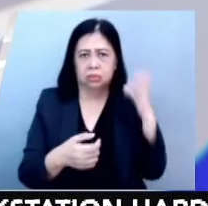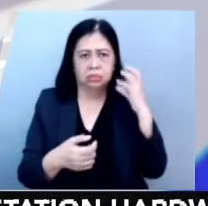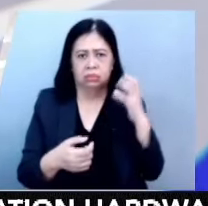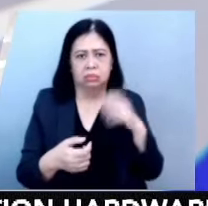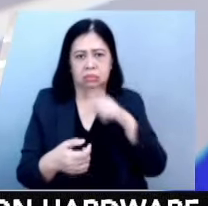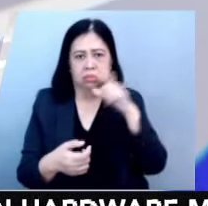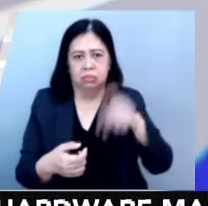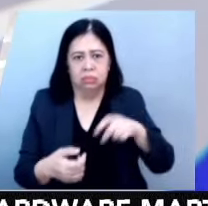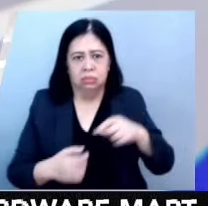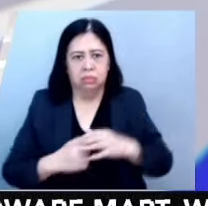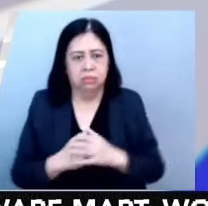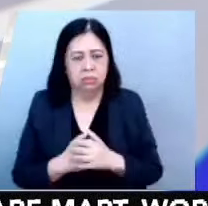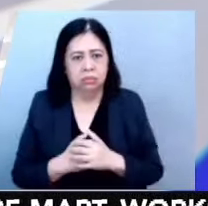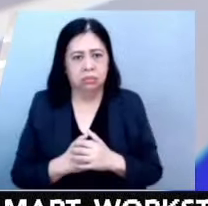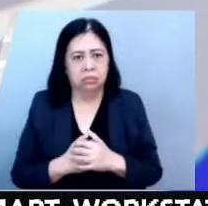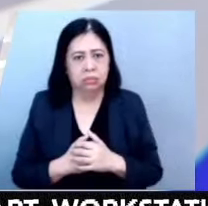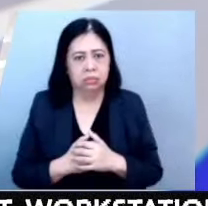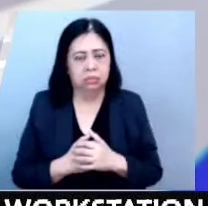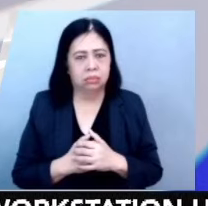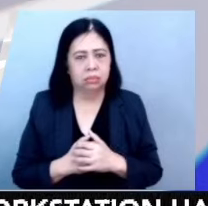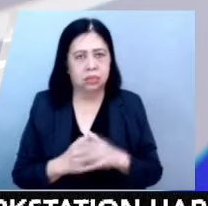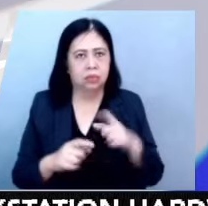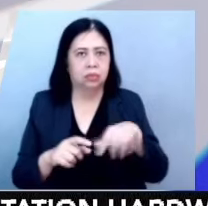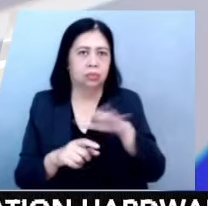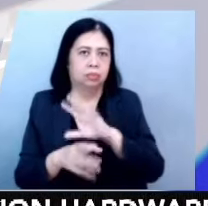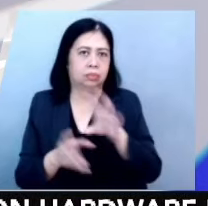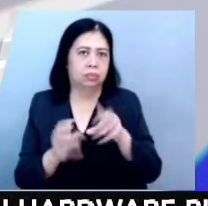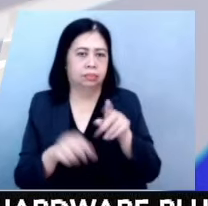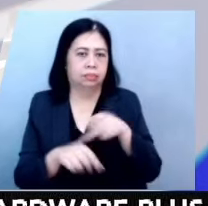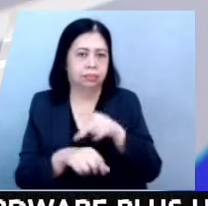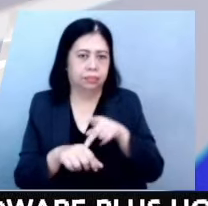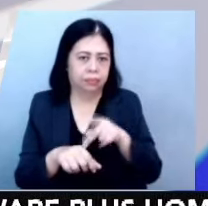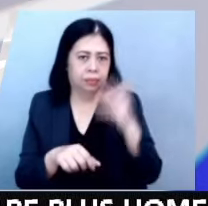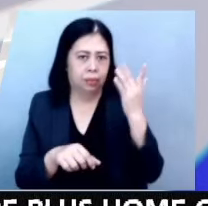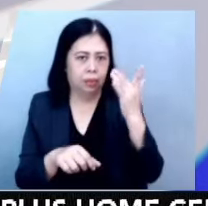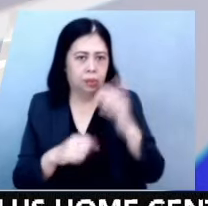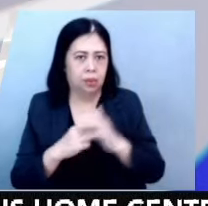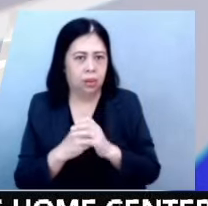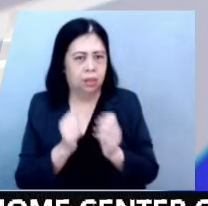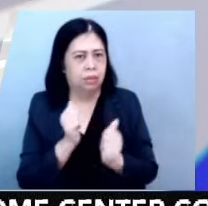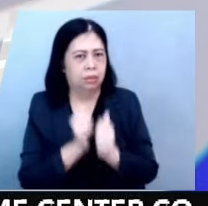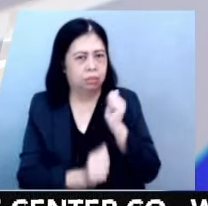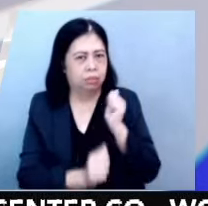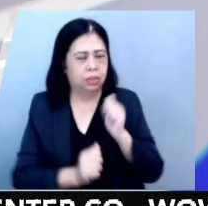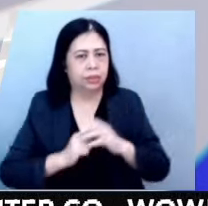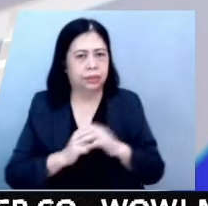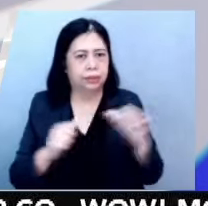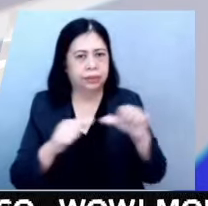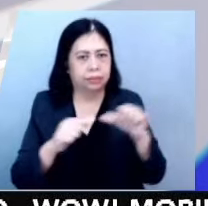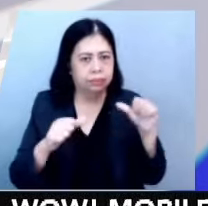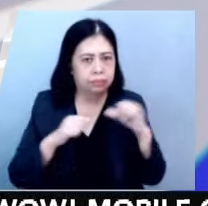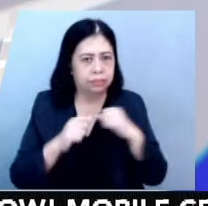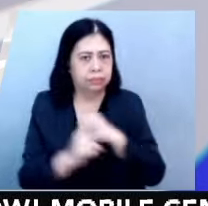of Mindanao from the rest of the country. Because in most areas, in provinces, in cities, sa Mindanao